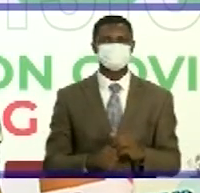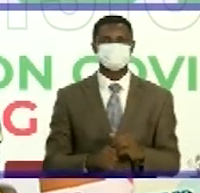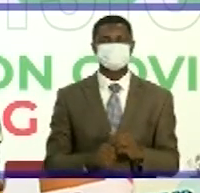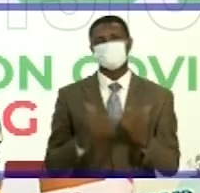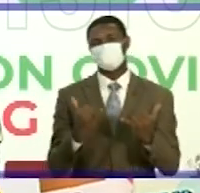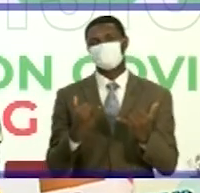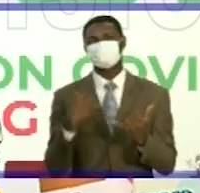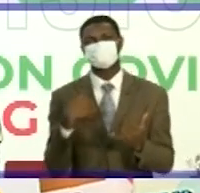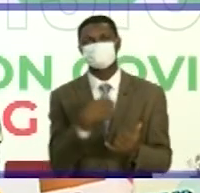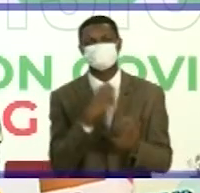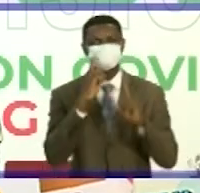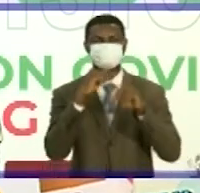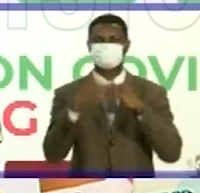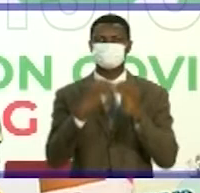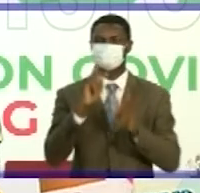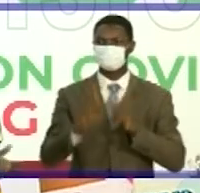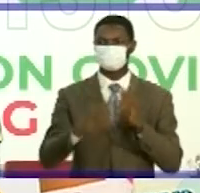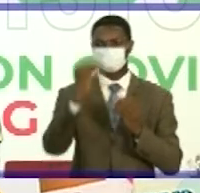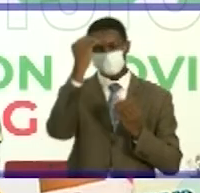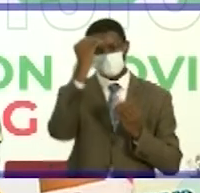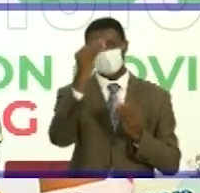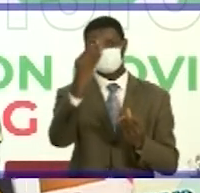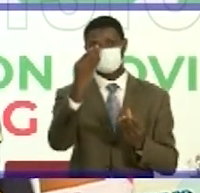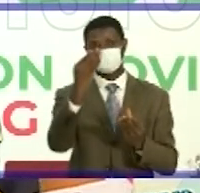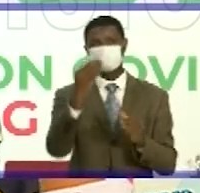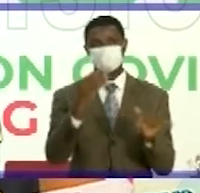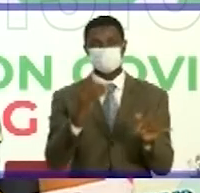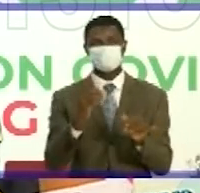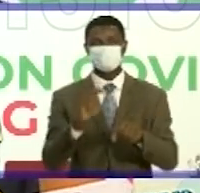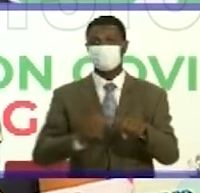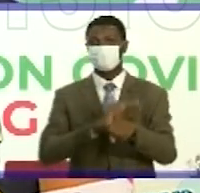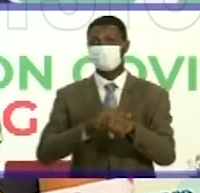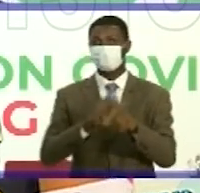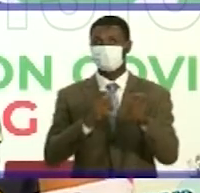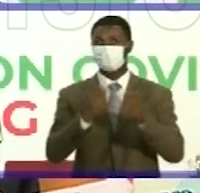of compliance, like the national coordinator rightly stated too,